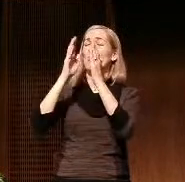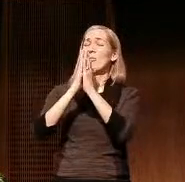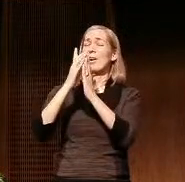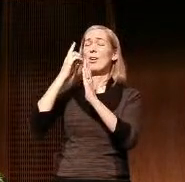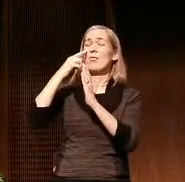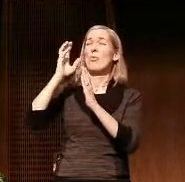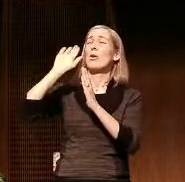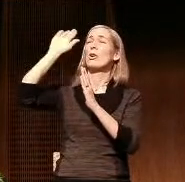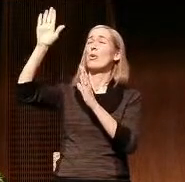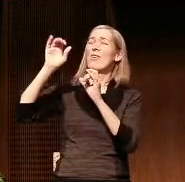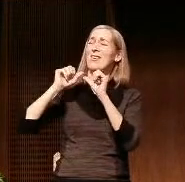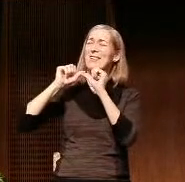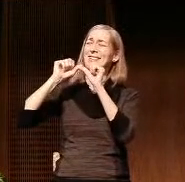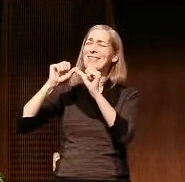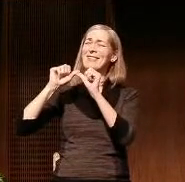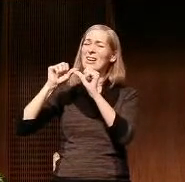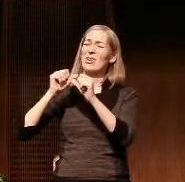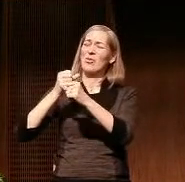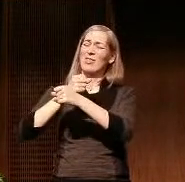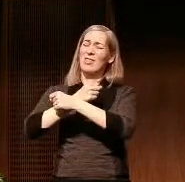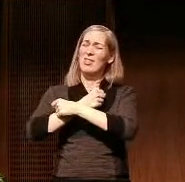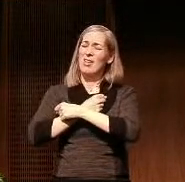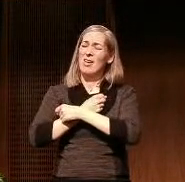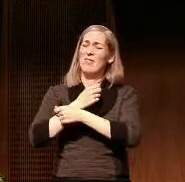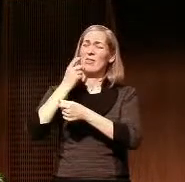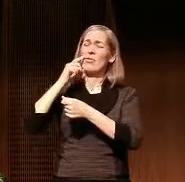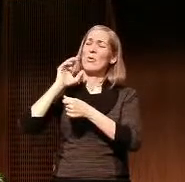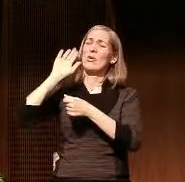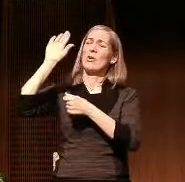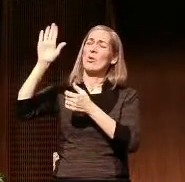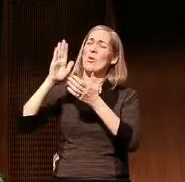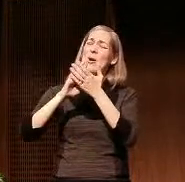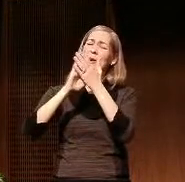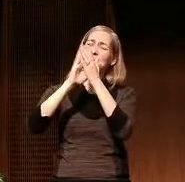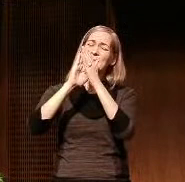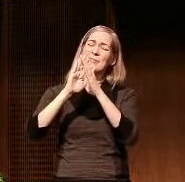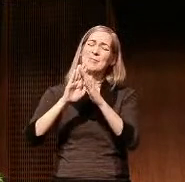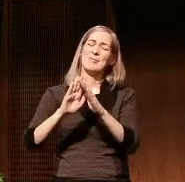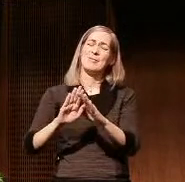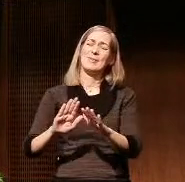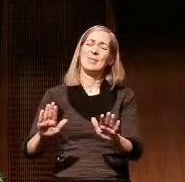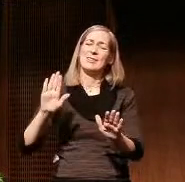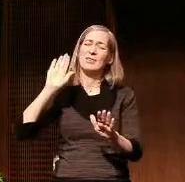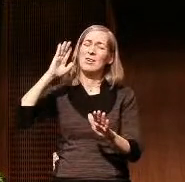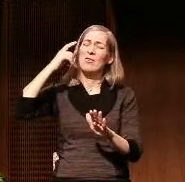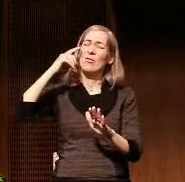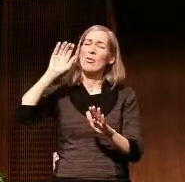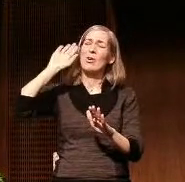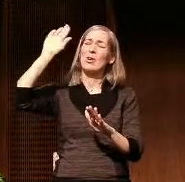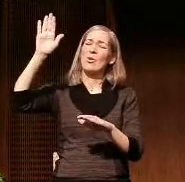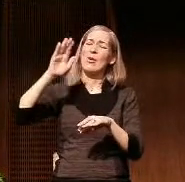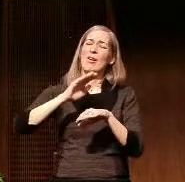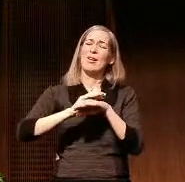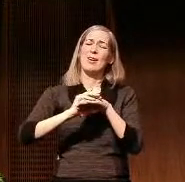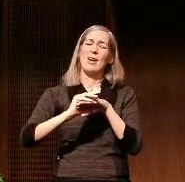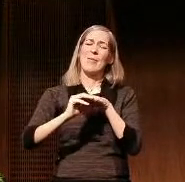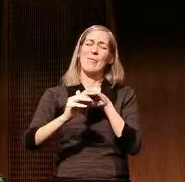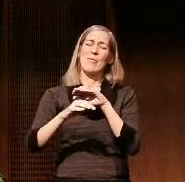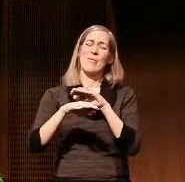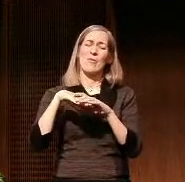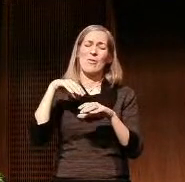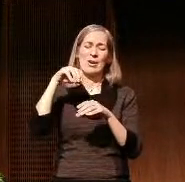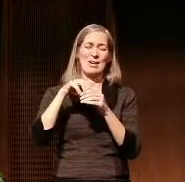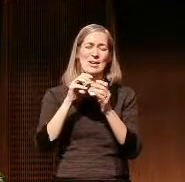love and for your peace and for your comfort.